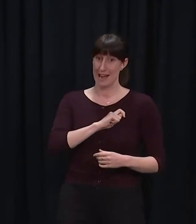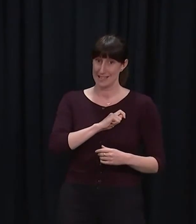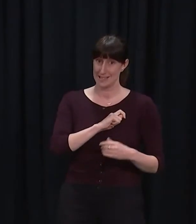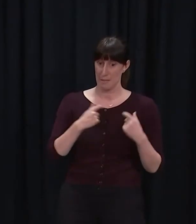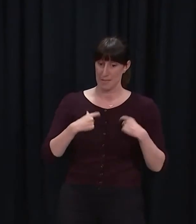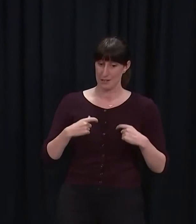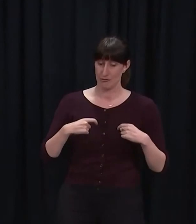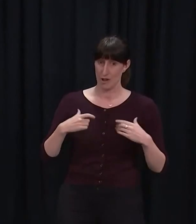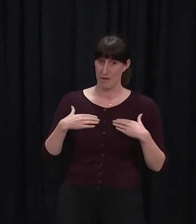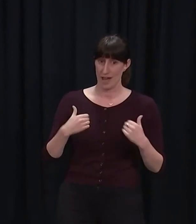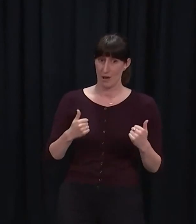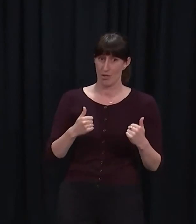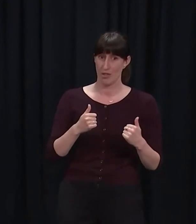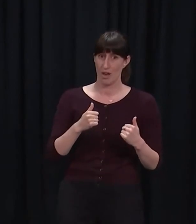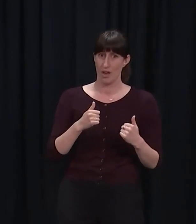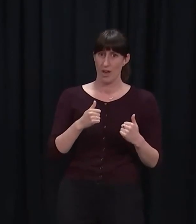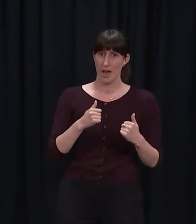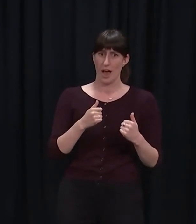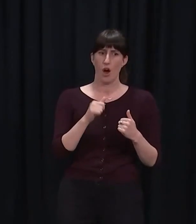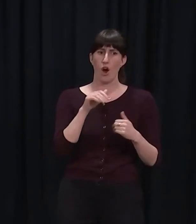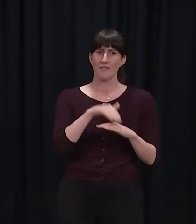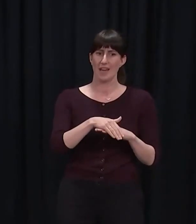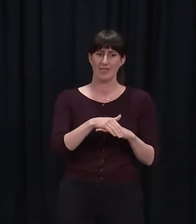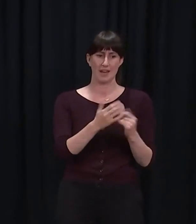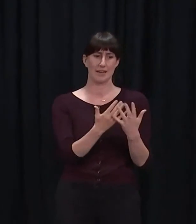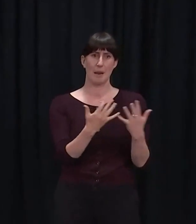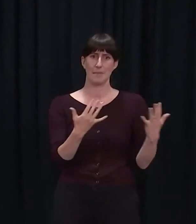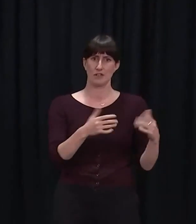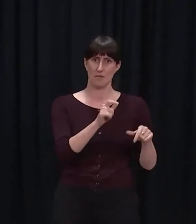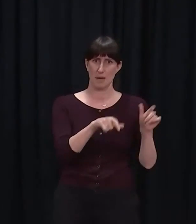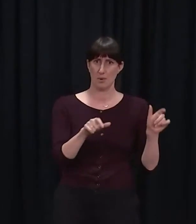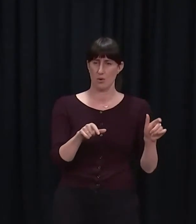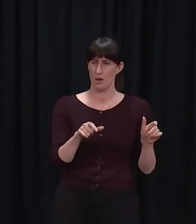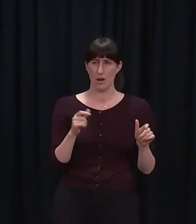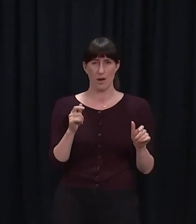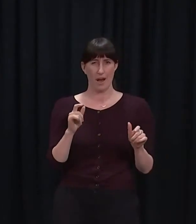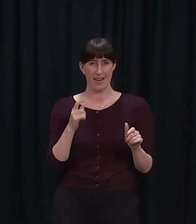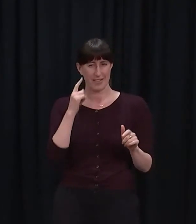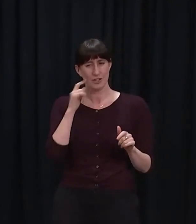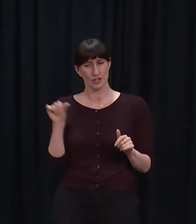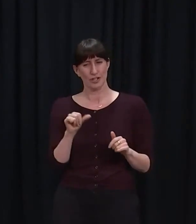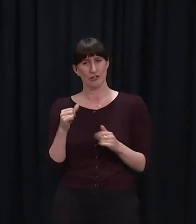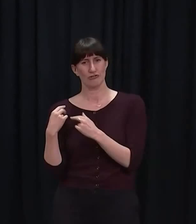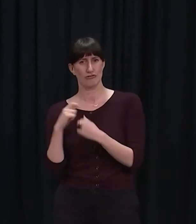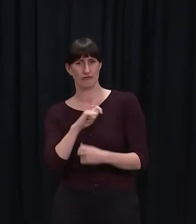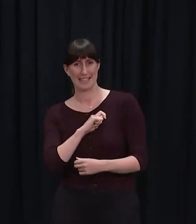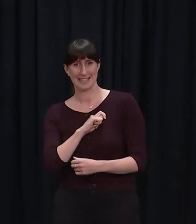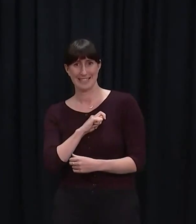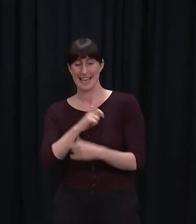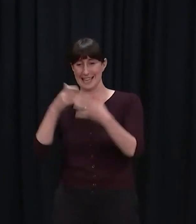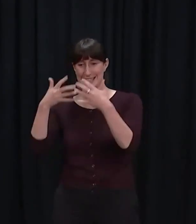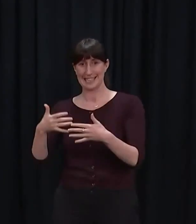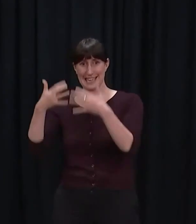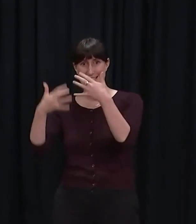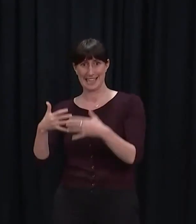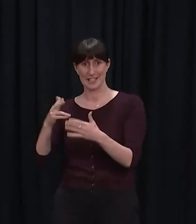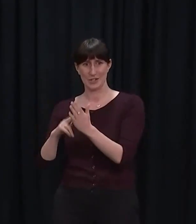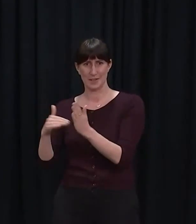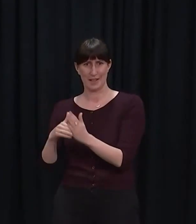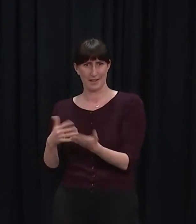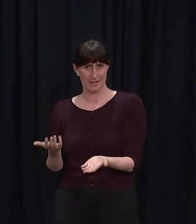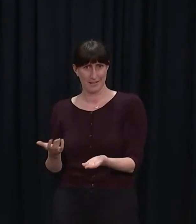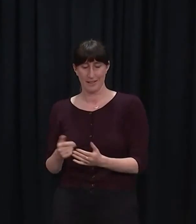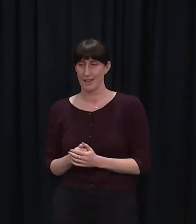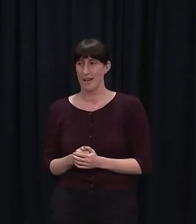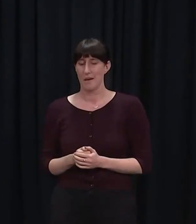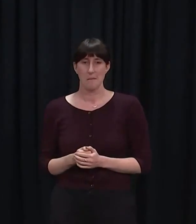in New Zealand over Statistics New Zealand with an entire department set up to count New Zealand, basically? Look, whichever way you cut the